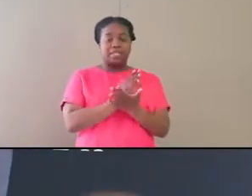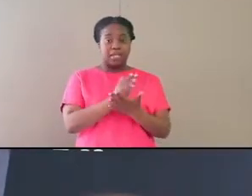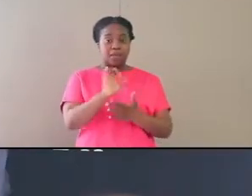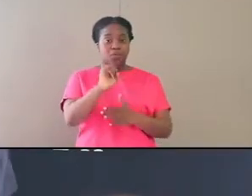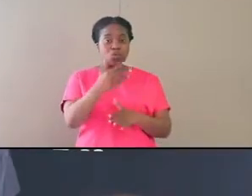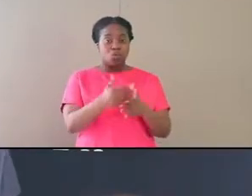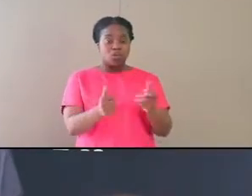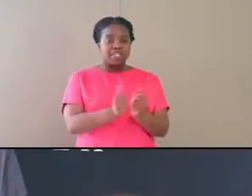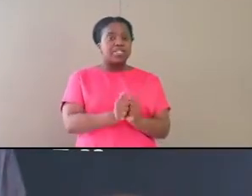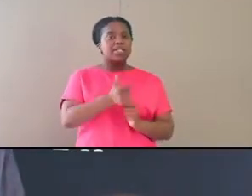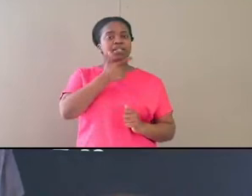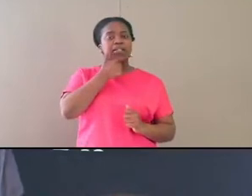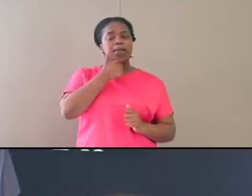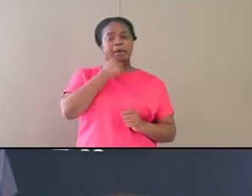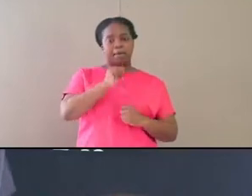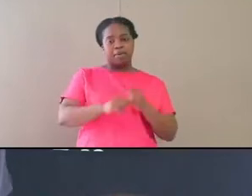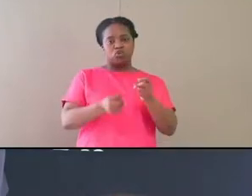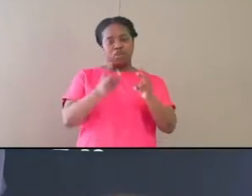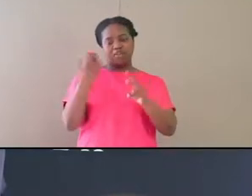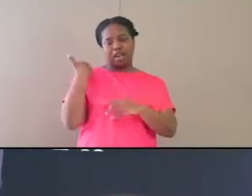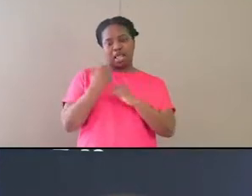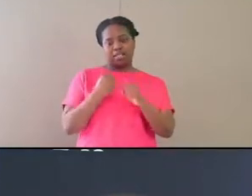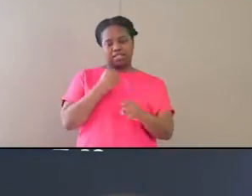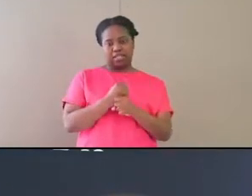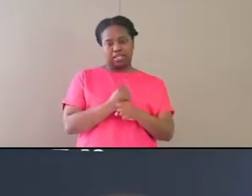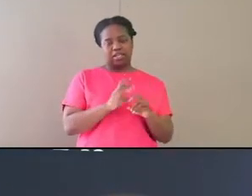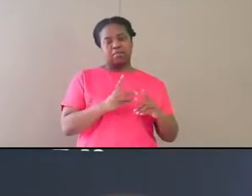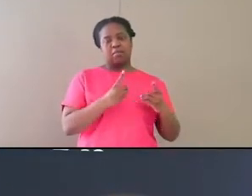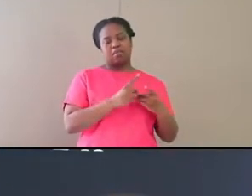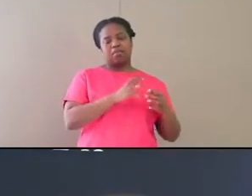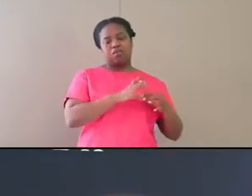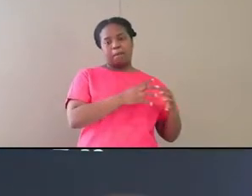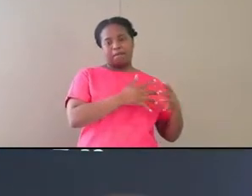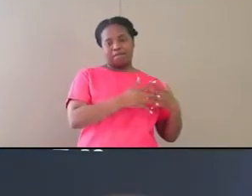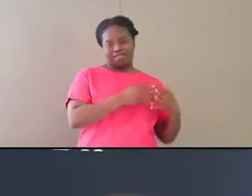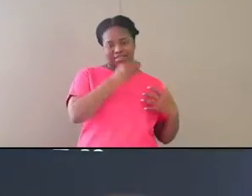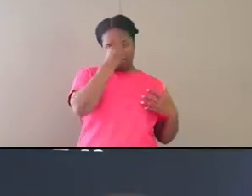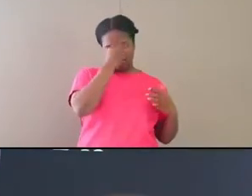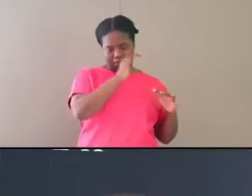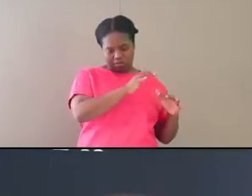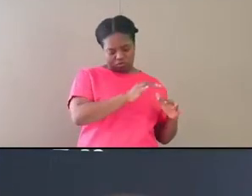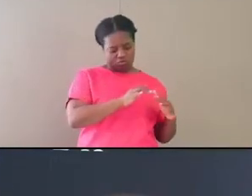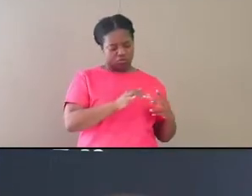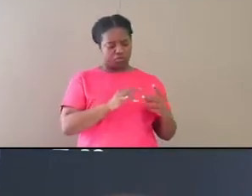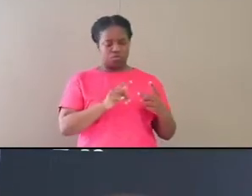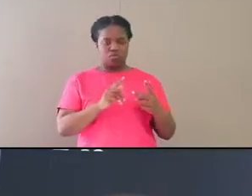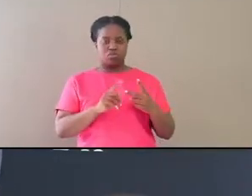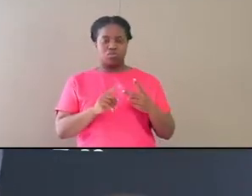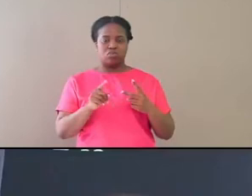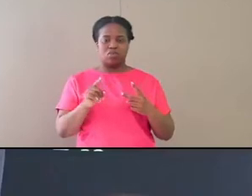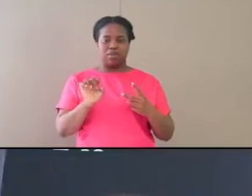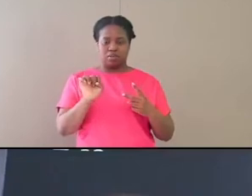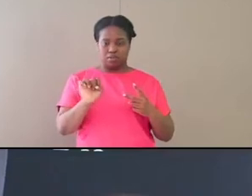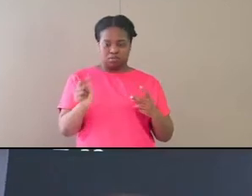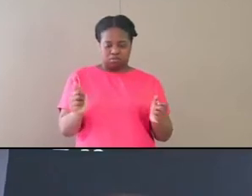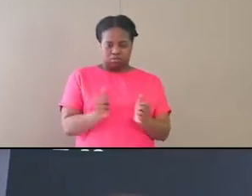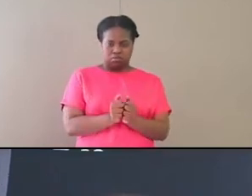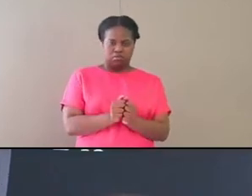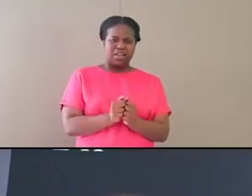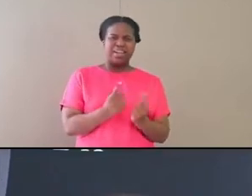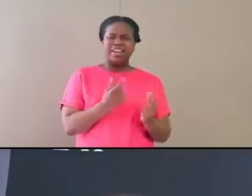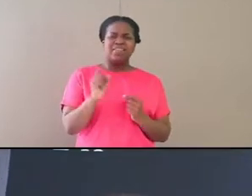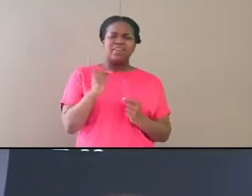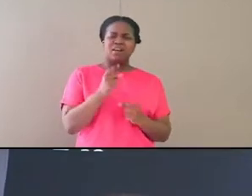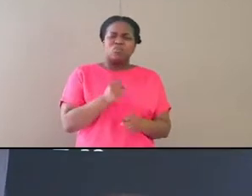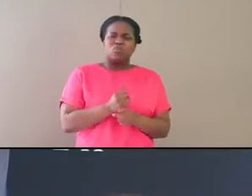colleagues in December last year, Home Affairs and Health, and said, okay, what are you doing to sort out a system